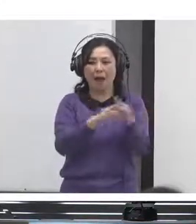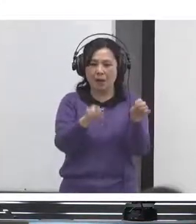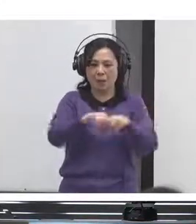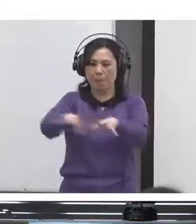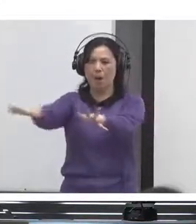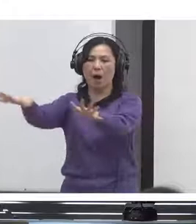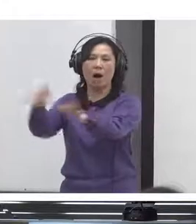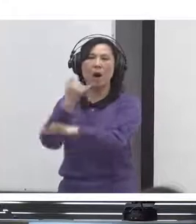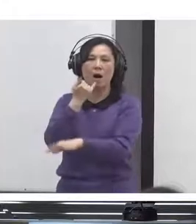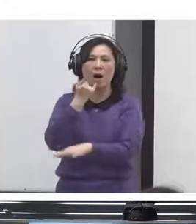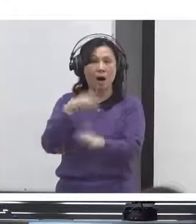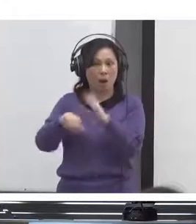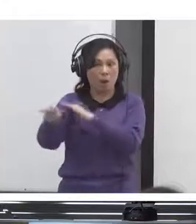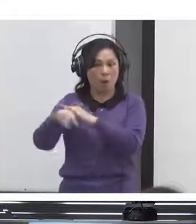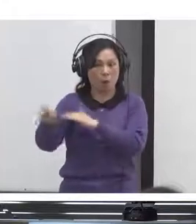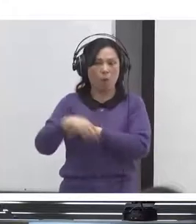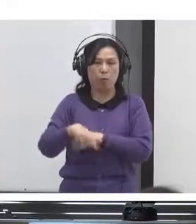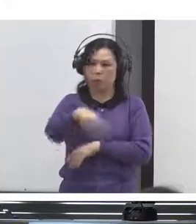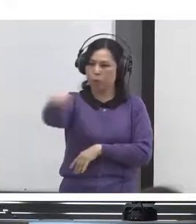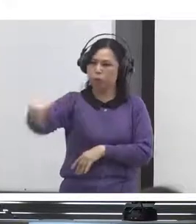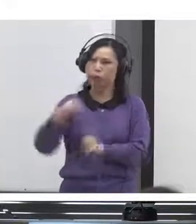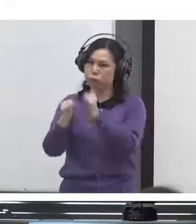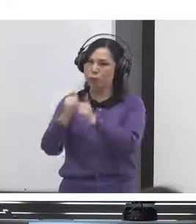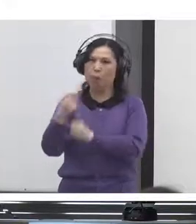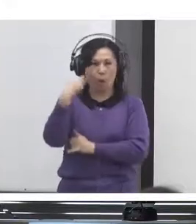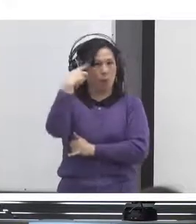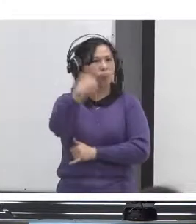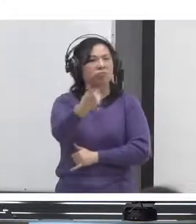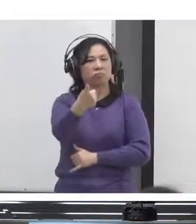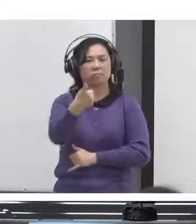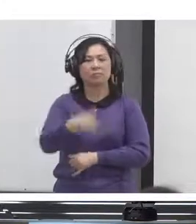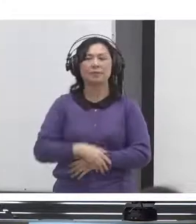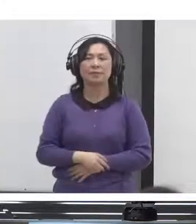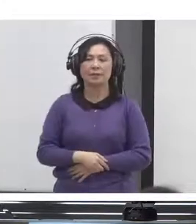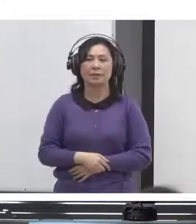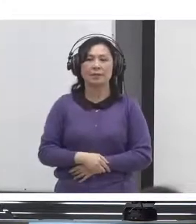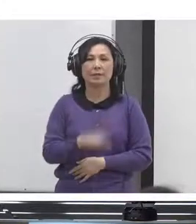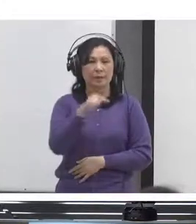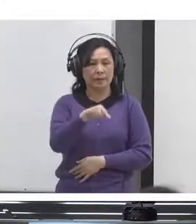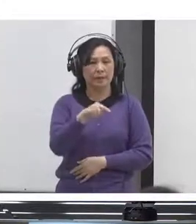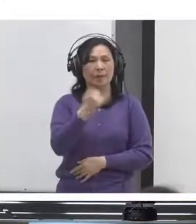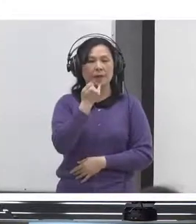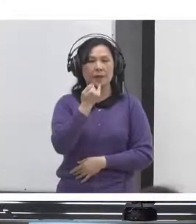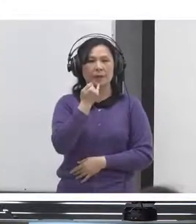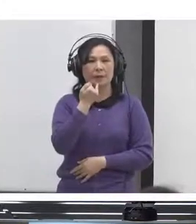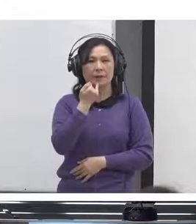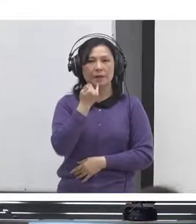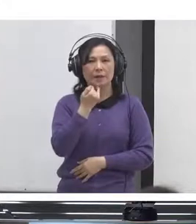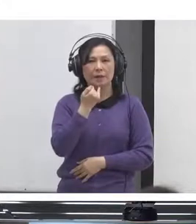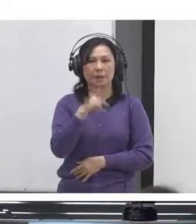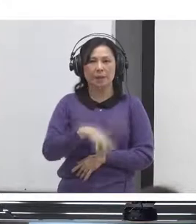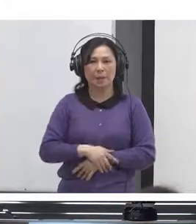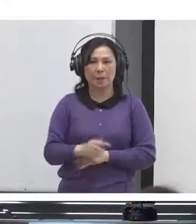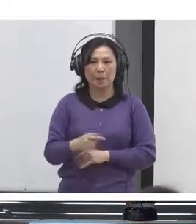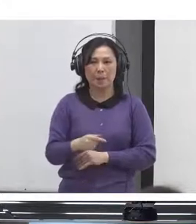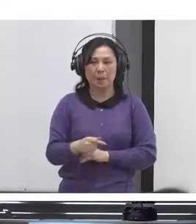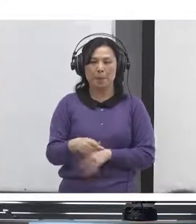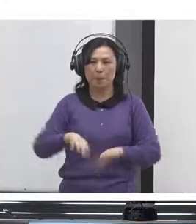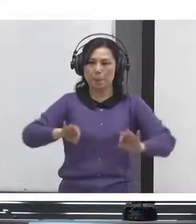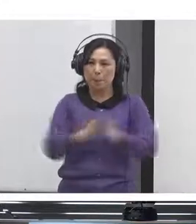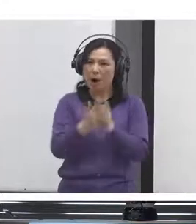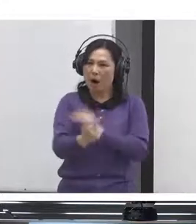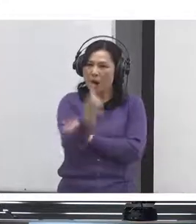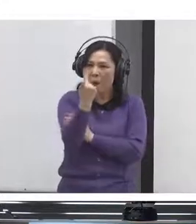This is how our open source toolkit, Octopi, provides a new and accessible GIS system for all.